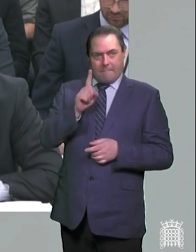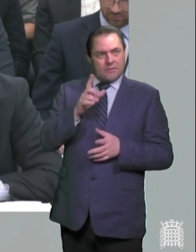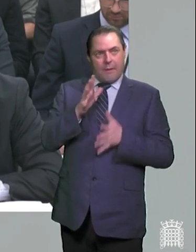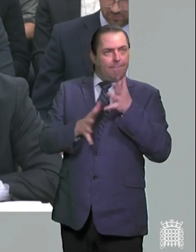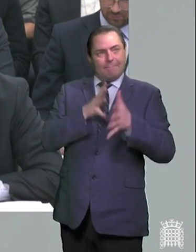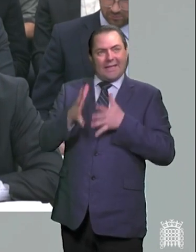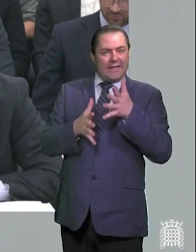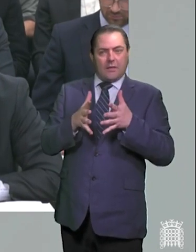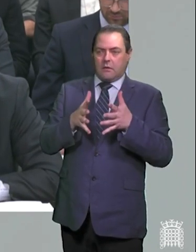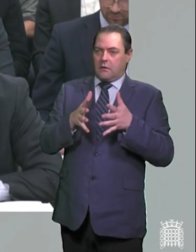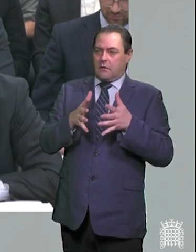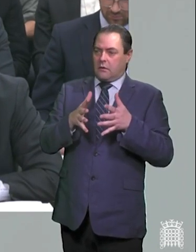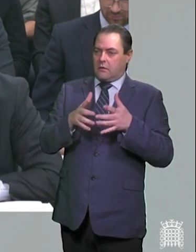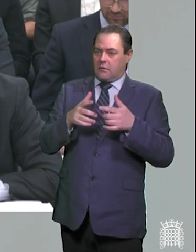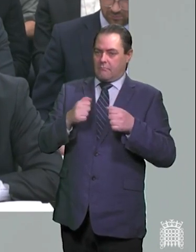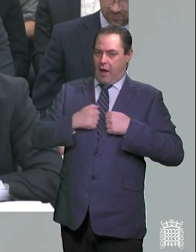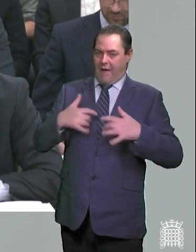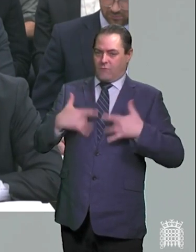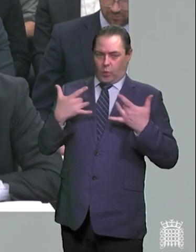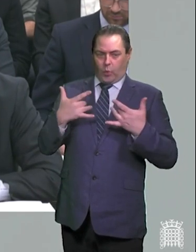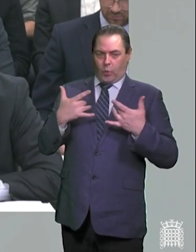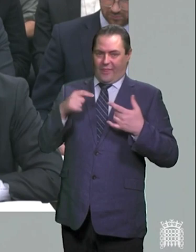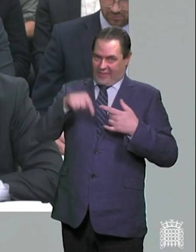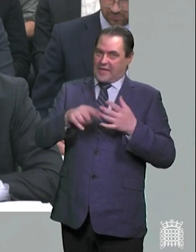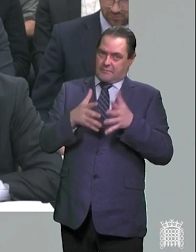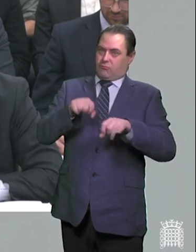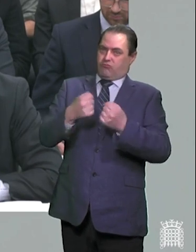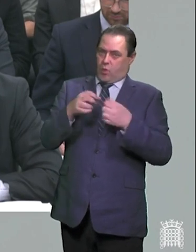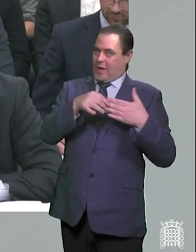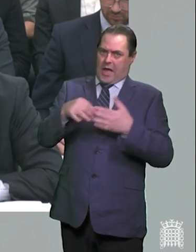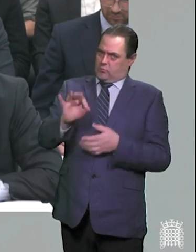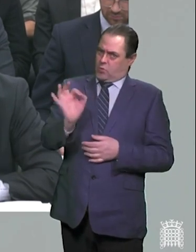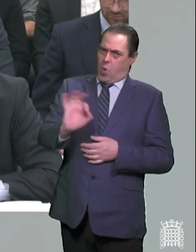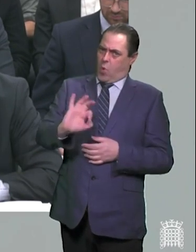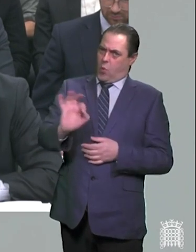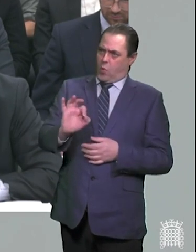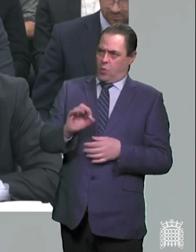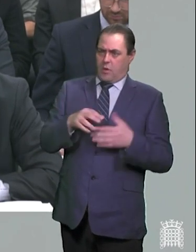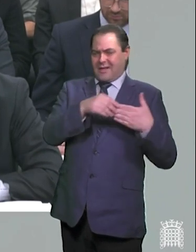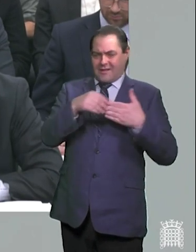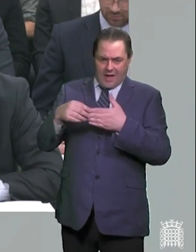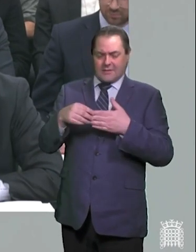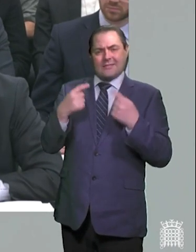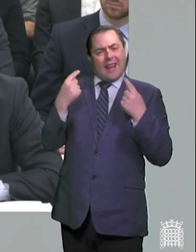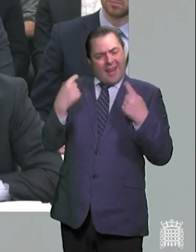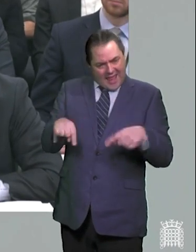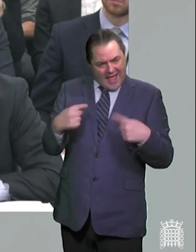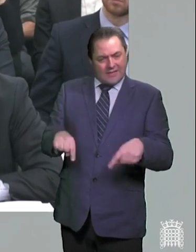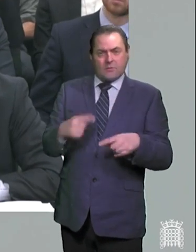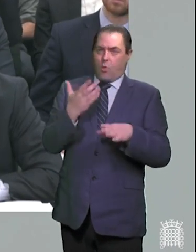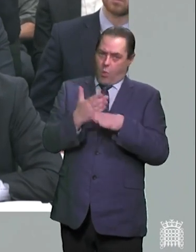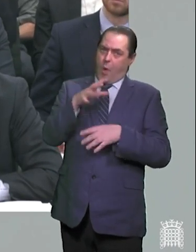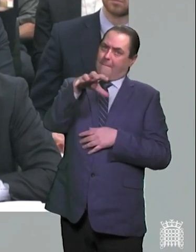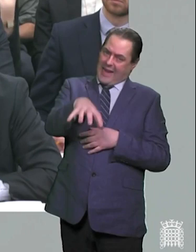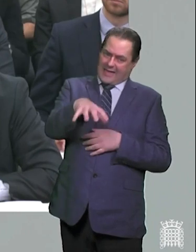mean that what we were doing, in my view, is incompatible with the guidance. The guidance specifically allows for